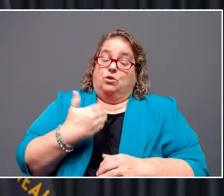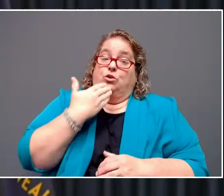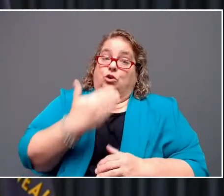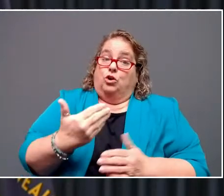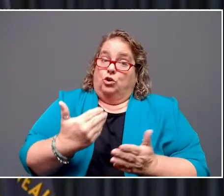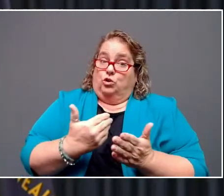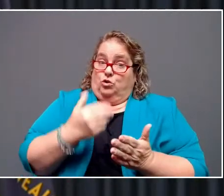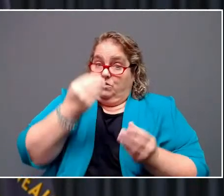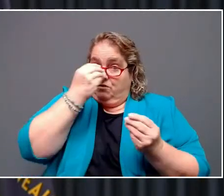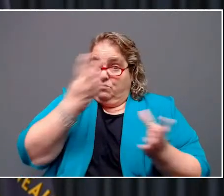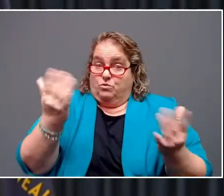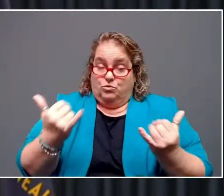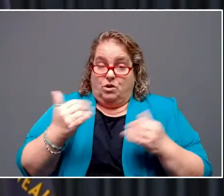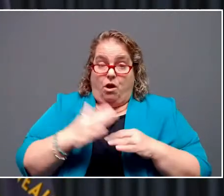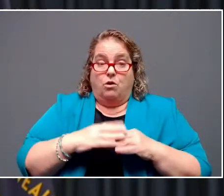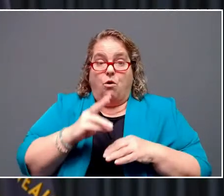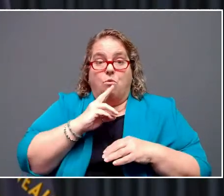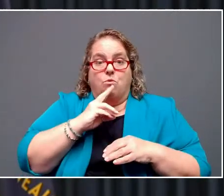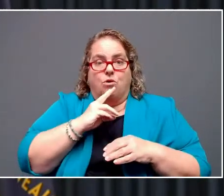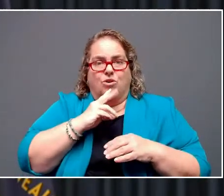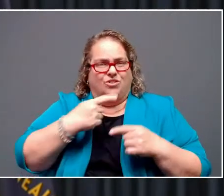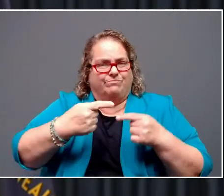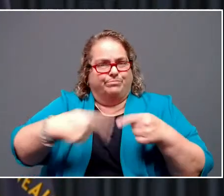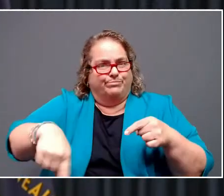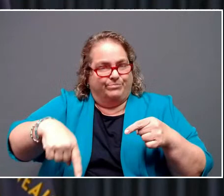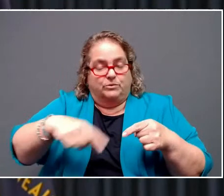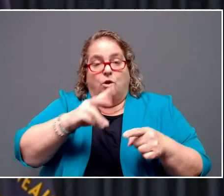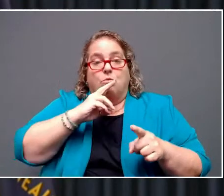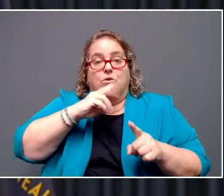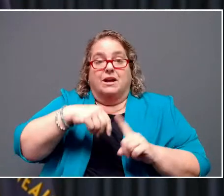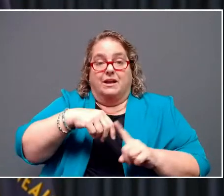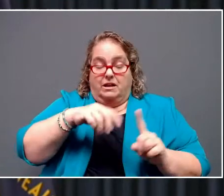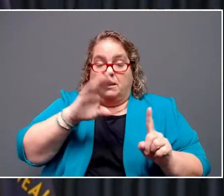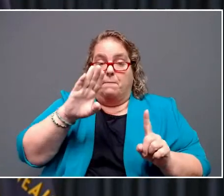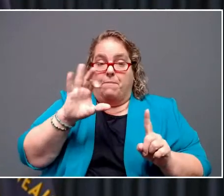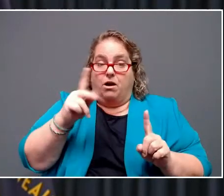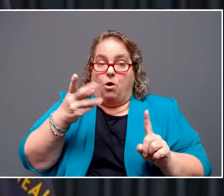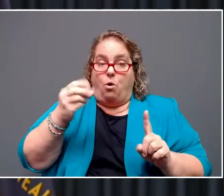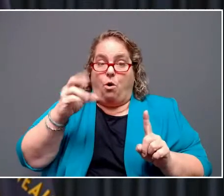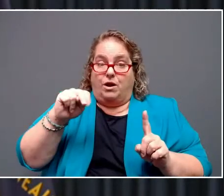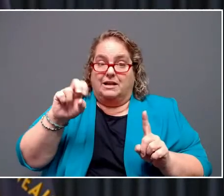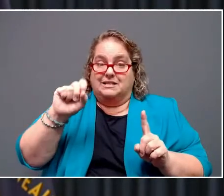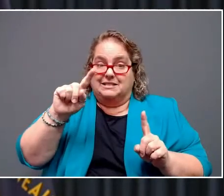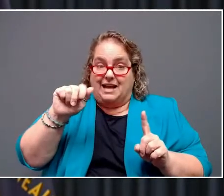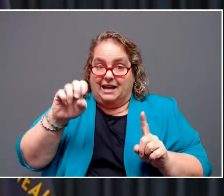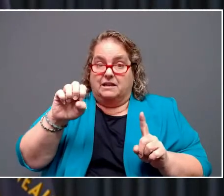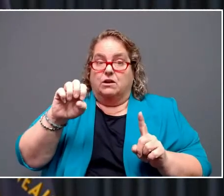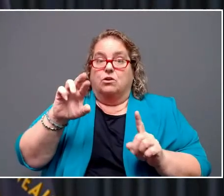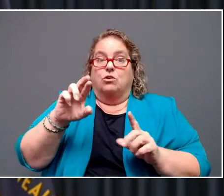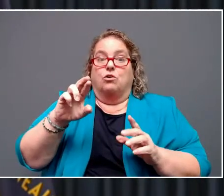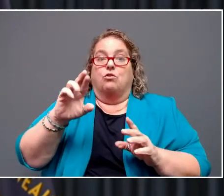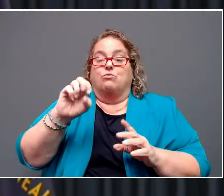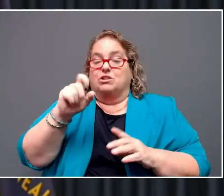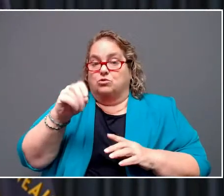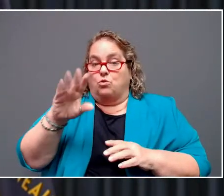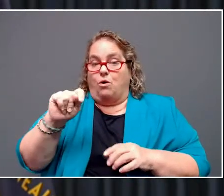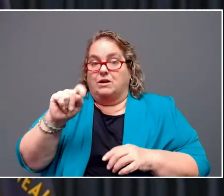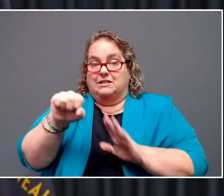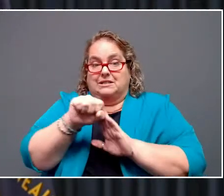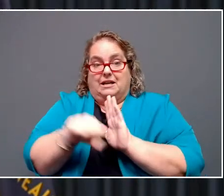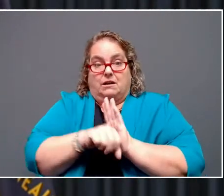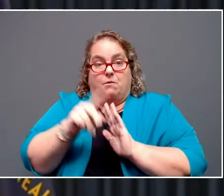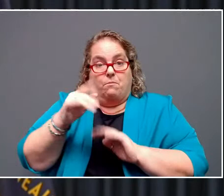and connections. The water for the village of Buckhorn and Buckhorn Lake State Resort Park are now fully operational, and the park is